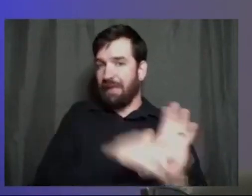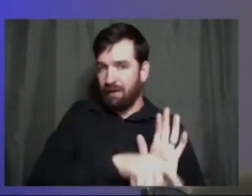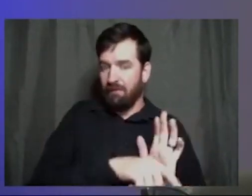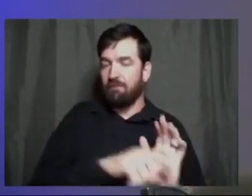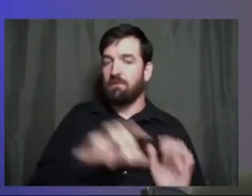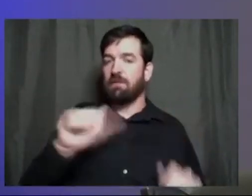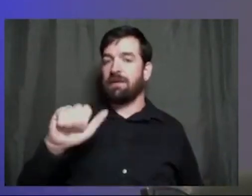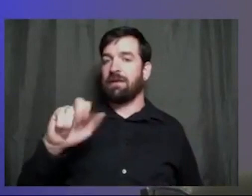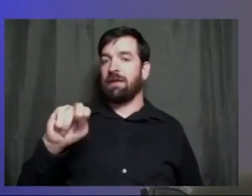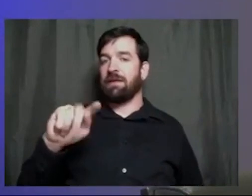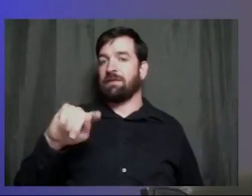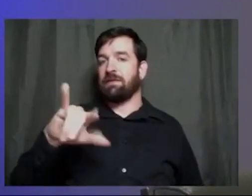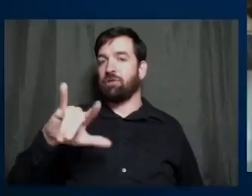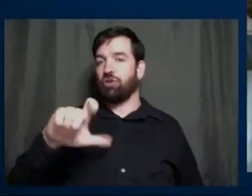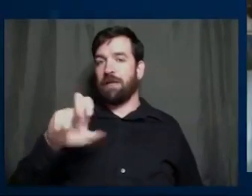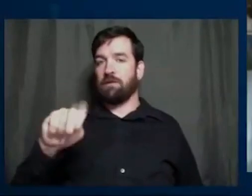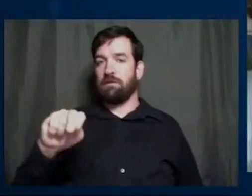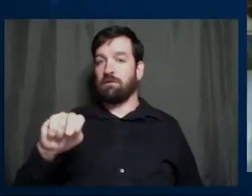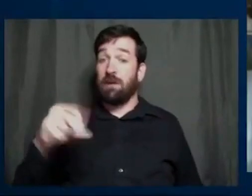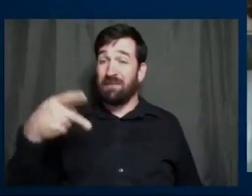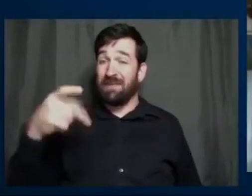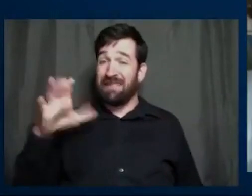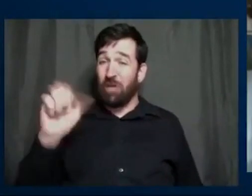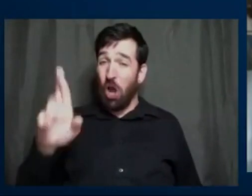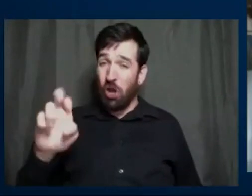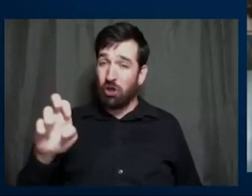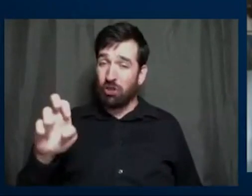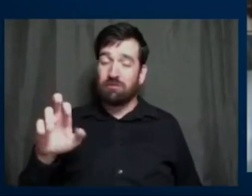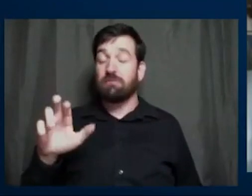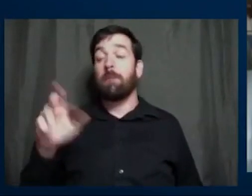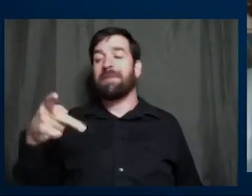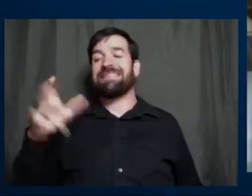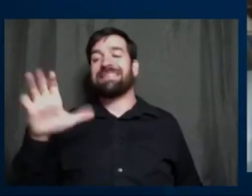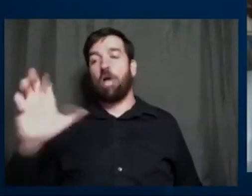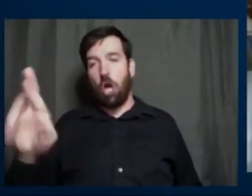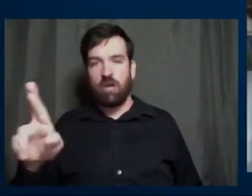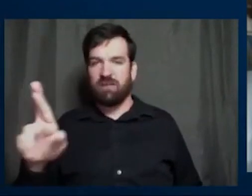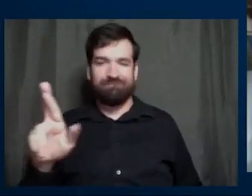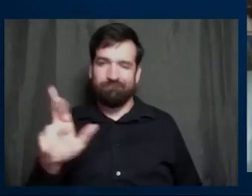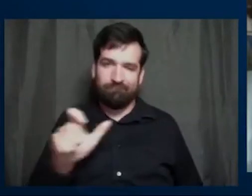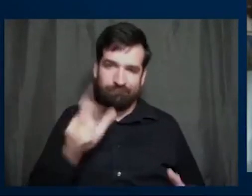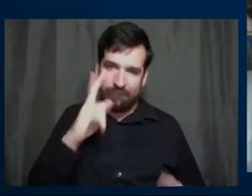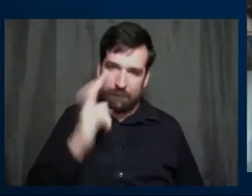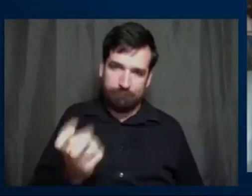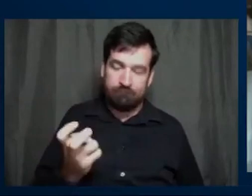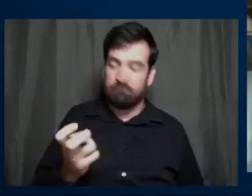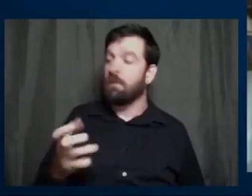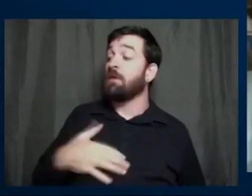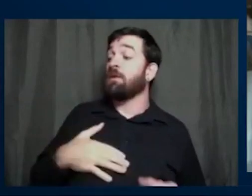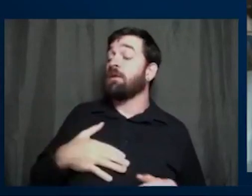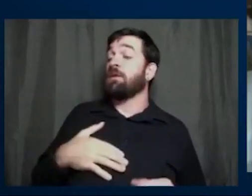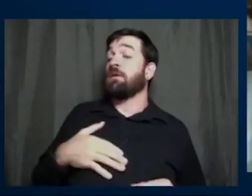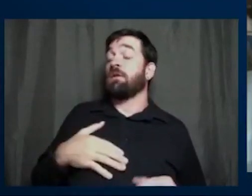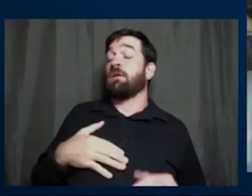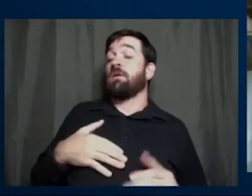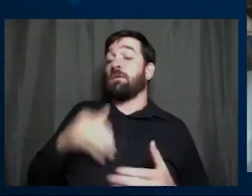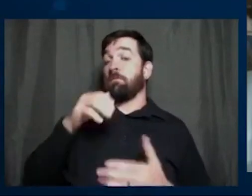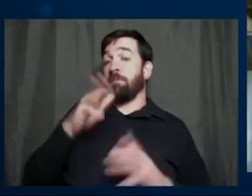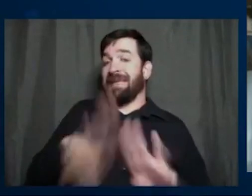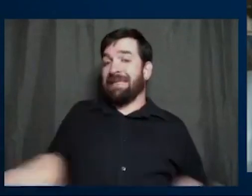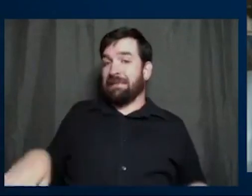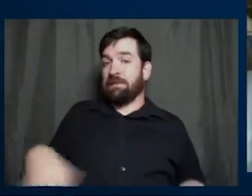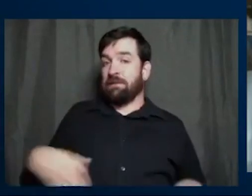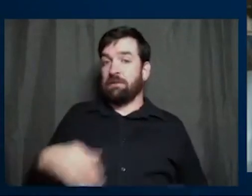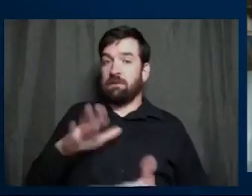unlikely with a PCR. Okay, Shannon says, my kids are in a district where masks are not mandated.